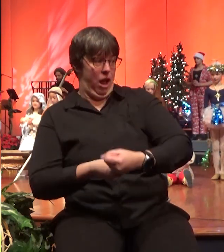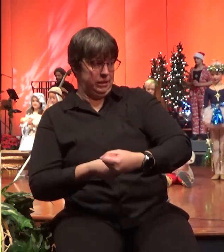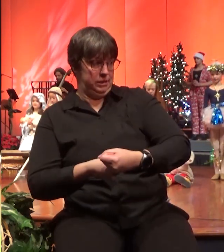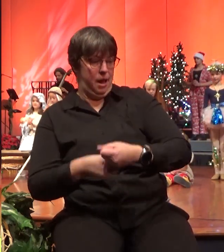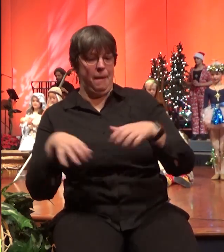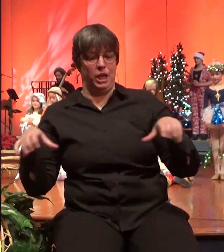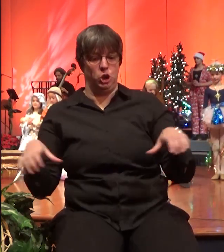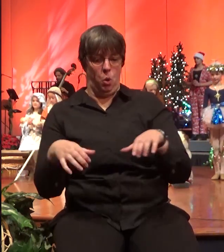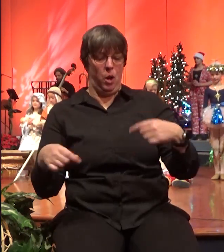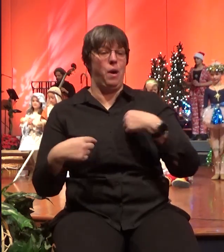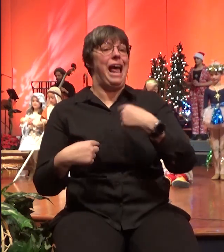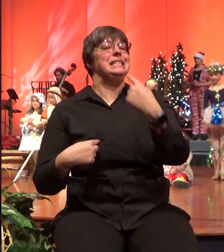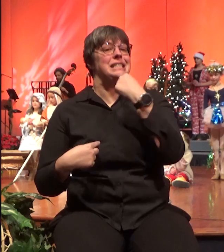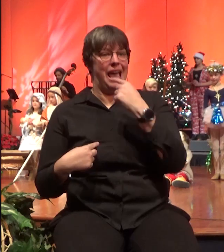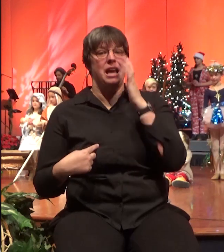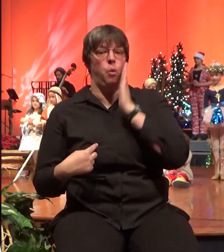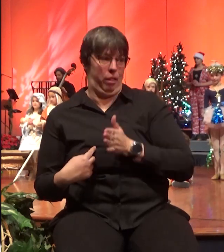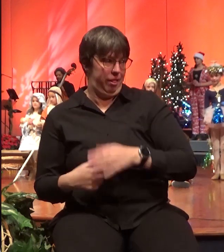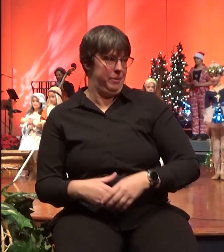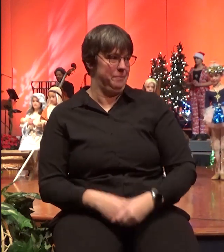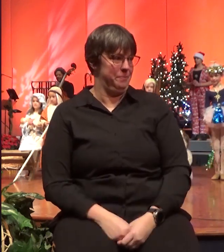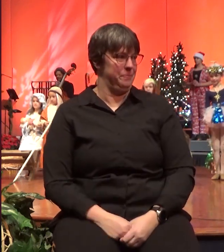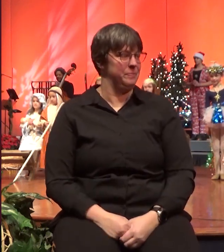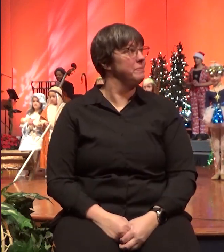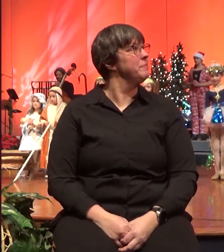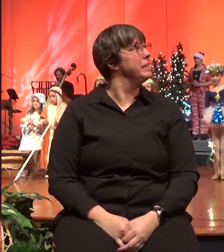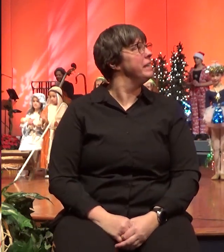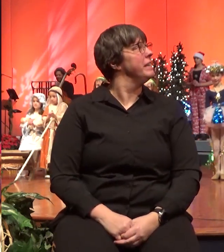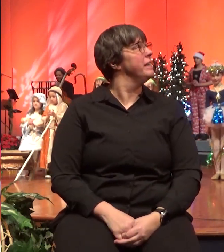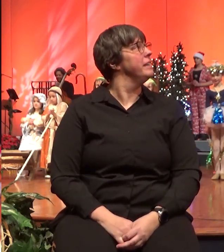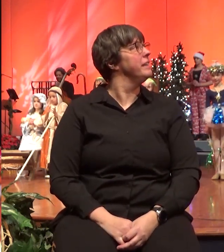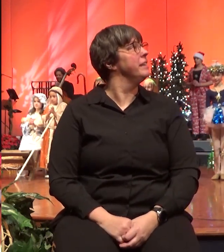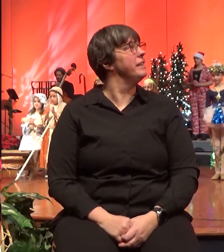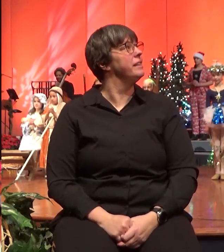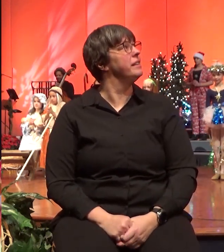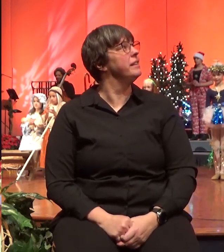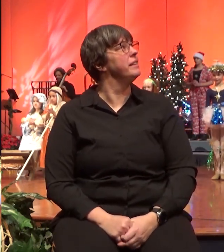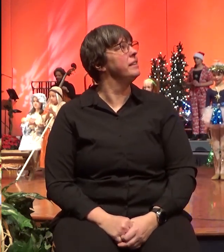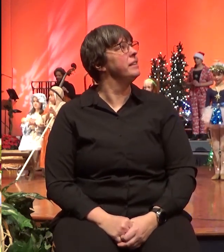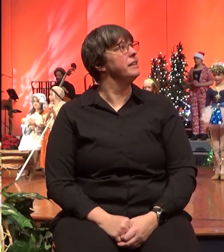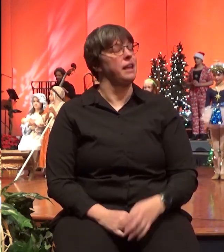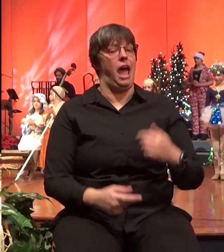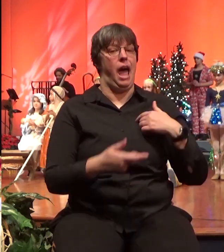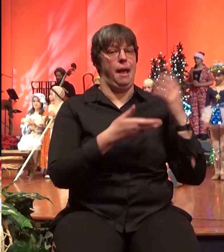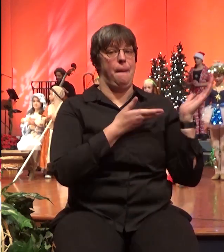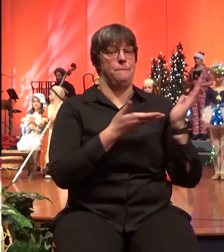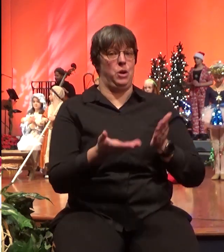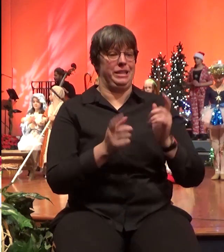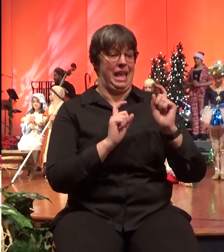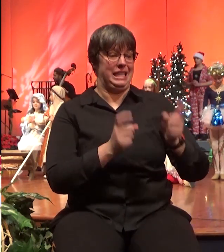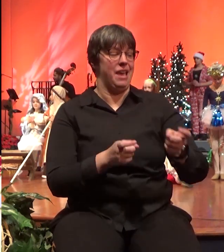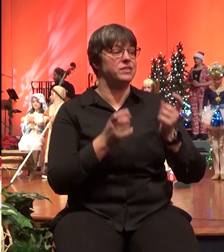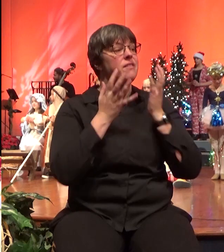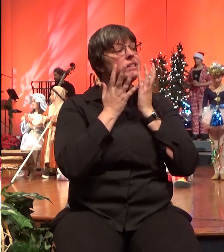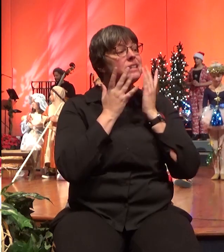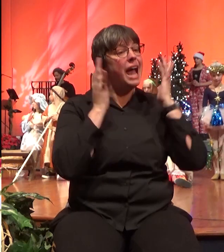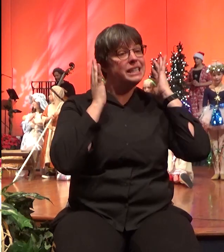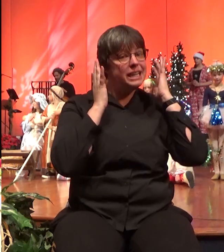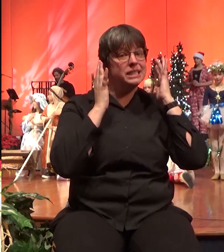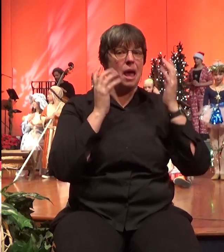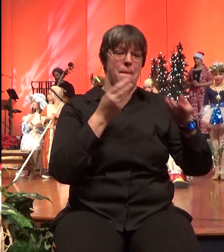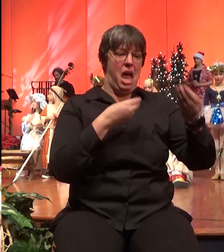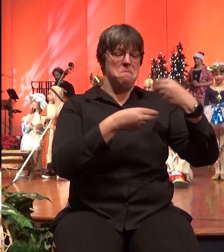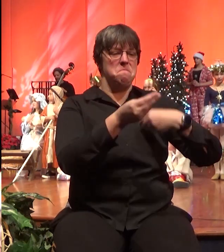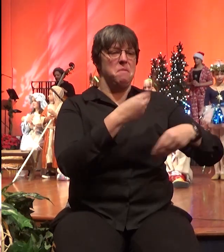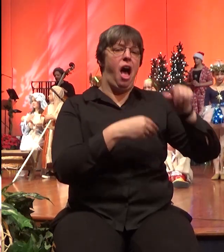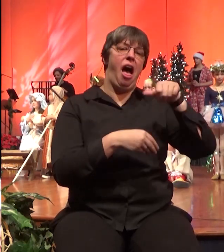say I will do. I bring the gift of kindness by treating others the